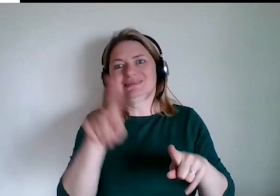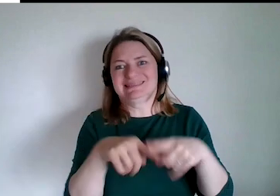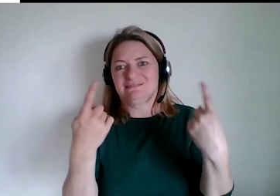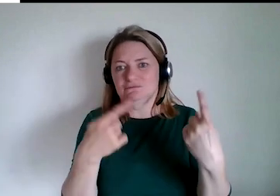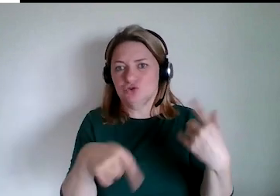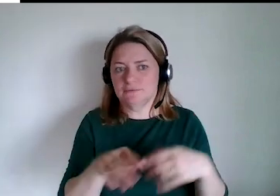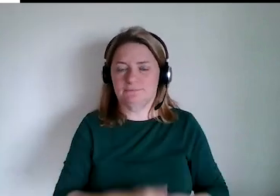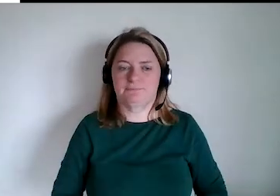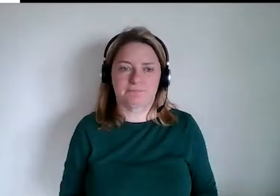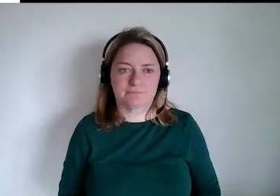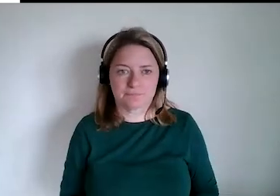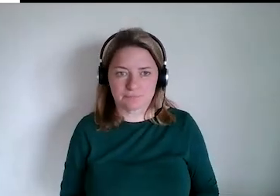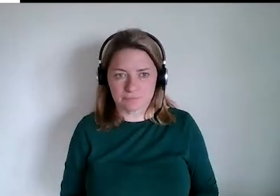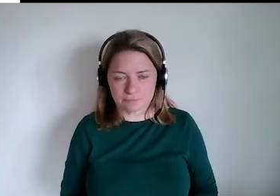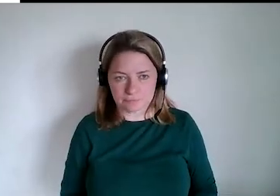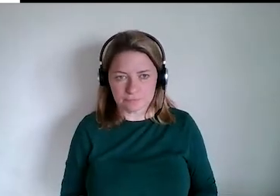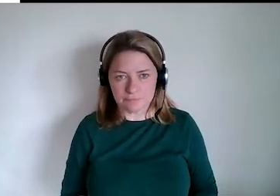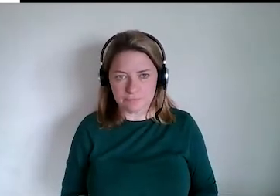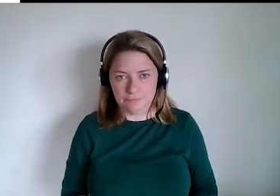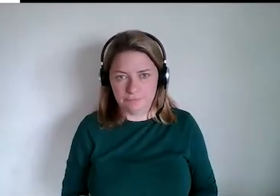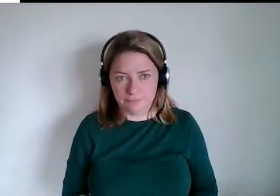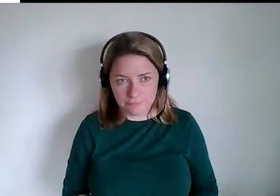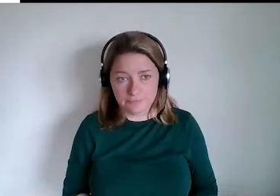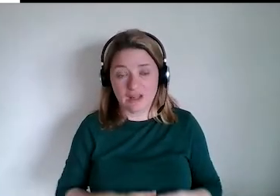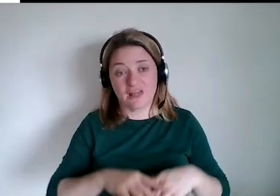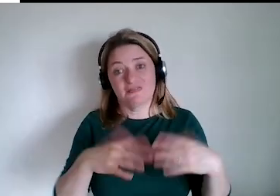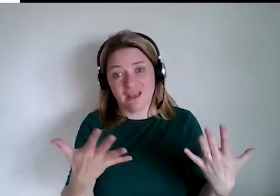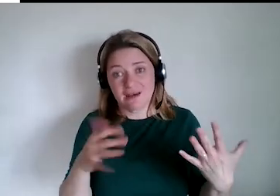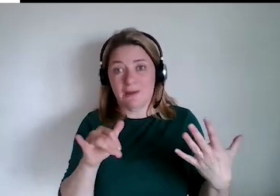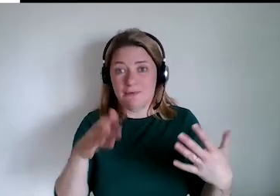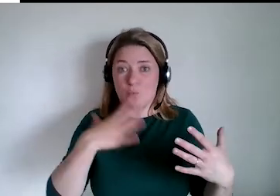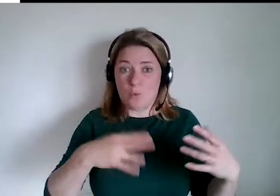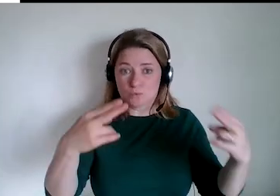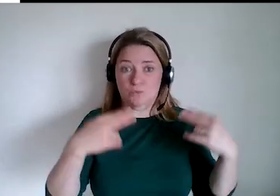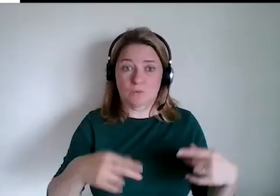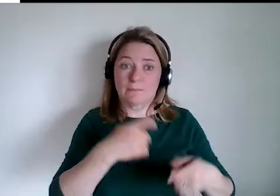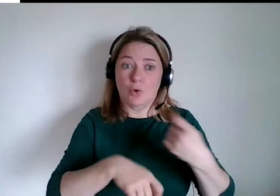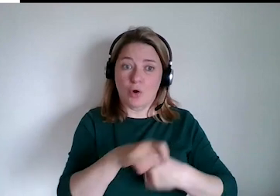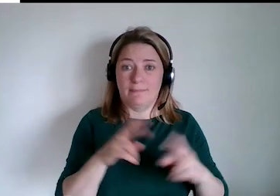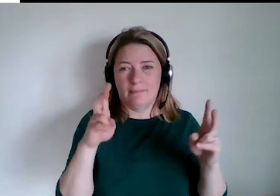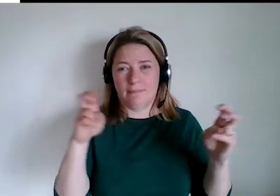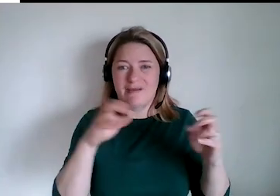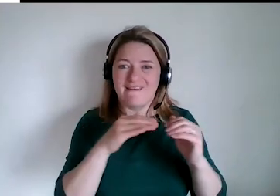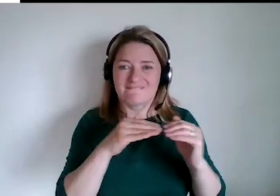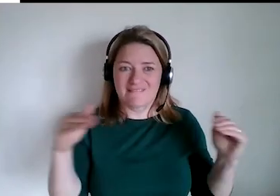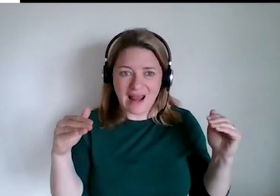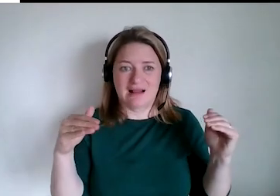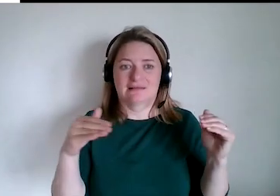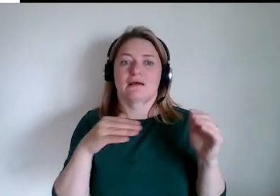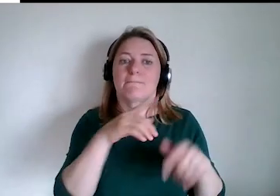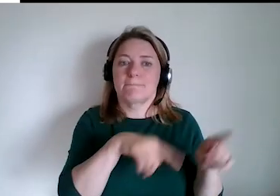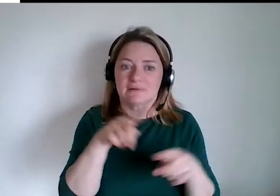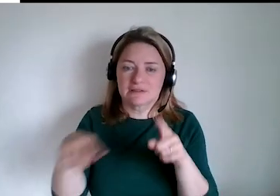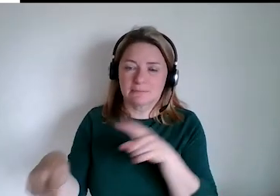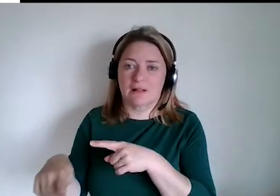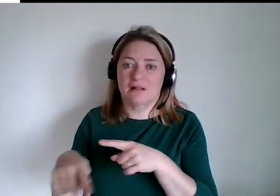measures sensitive? And then you might want to progress to what I'd call a flat multivariable model, where you throw everything into a multiple